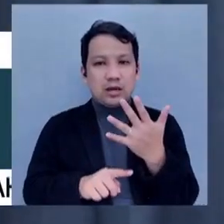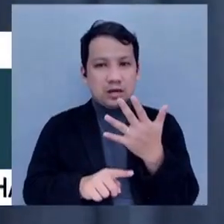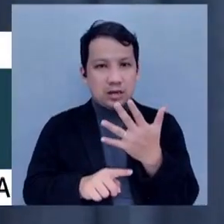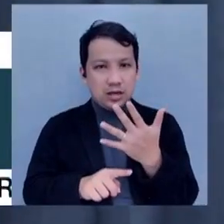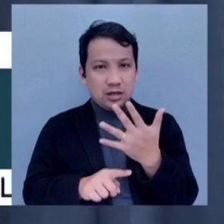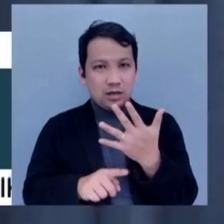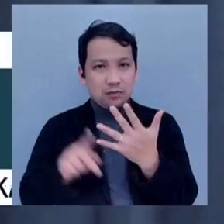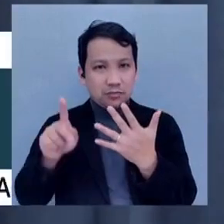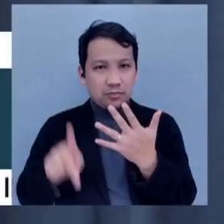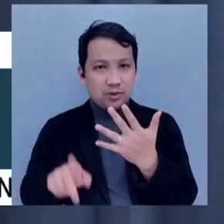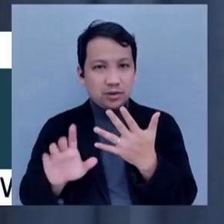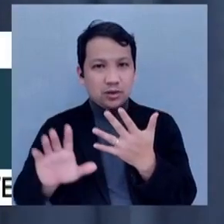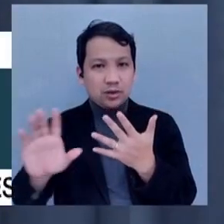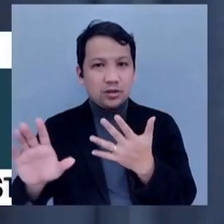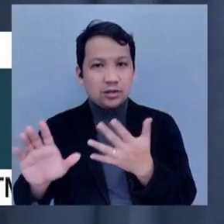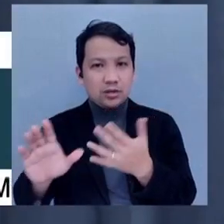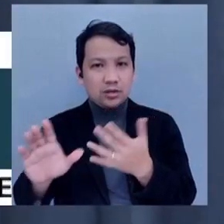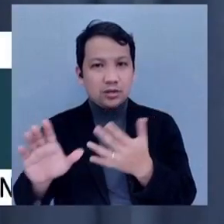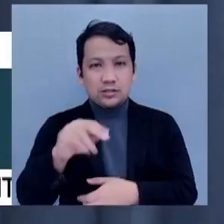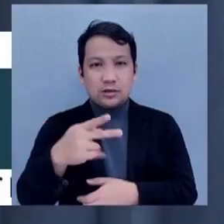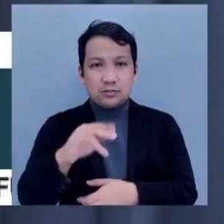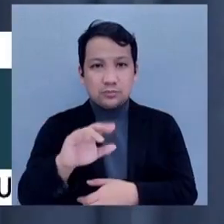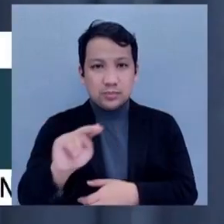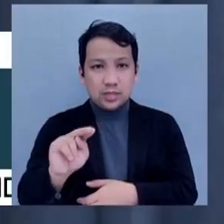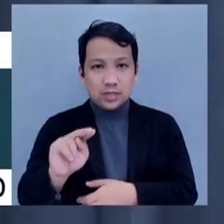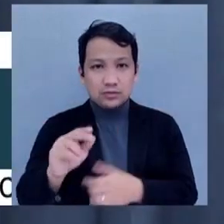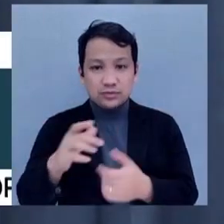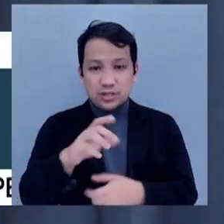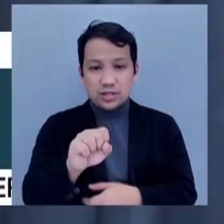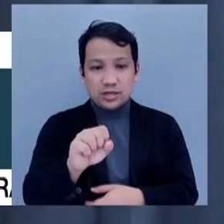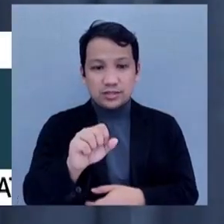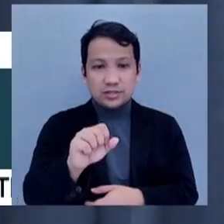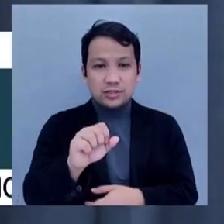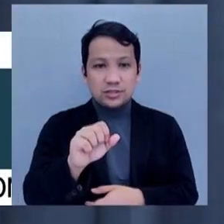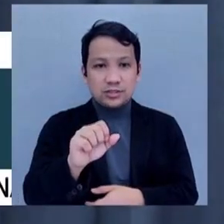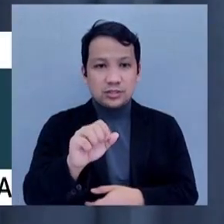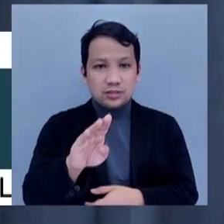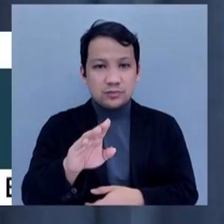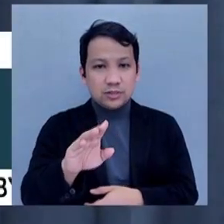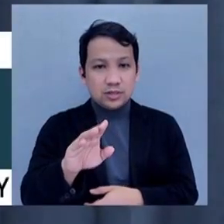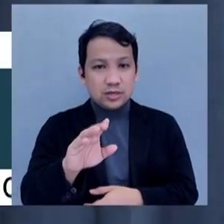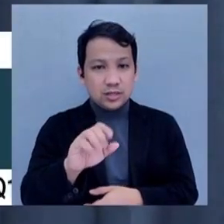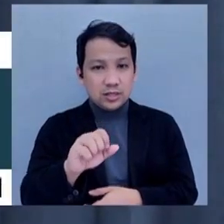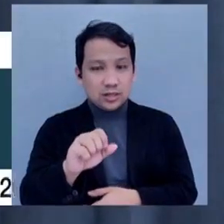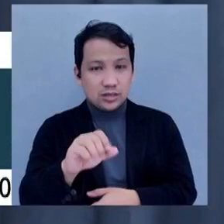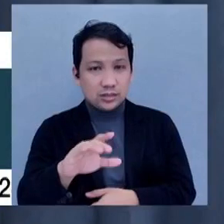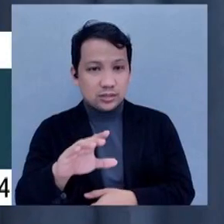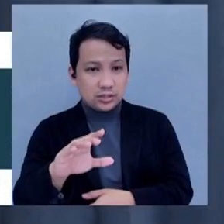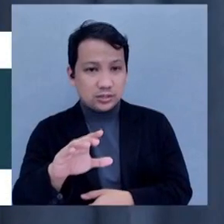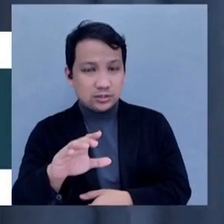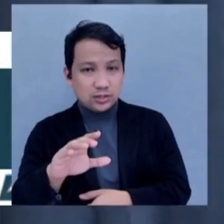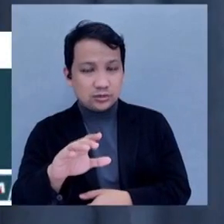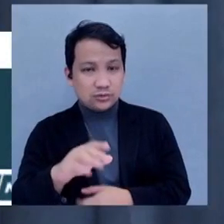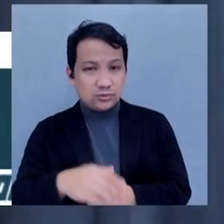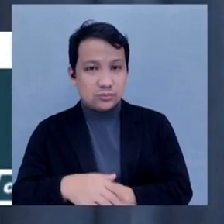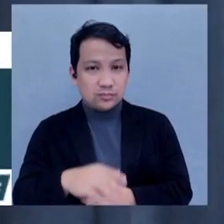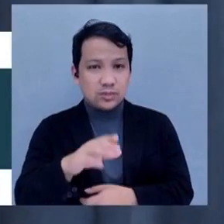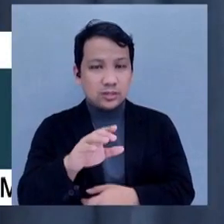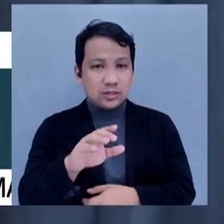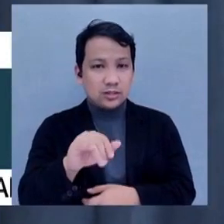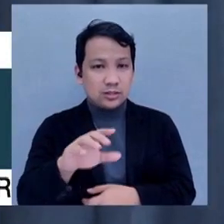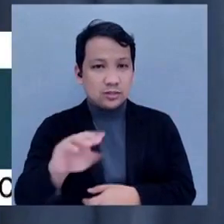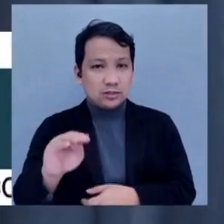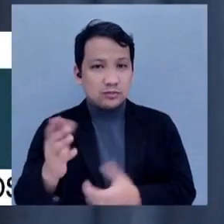sa kapihan, kabilang sina Señor Aguila at Mamerto Galanida. Pero nung tinanong ko, sa lahat